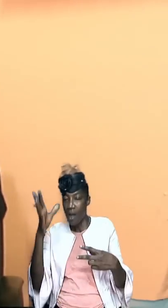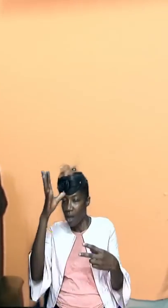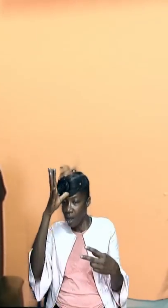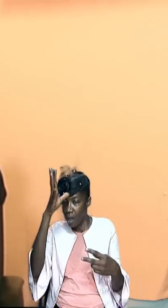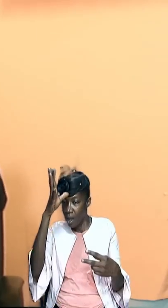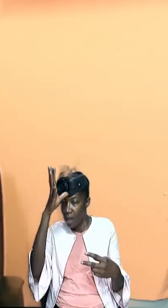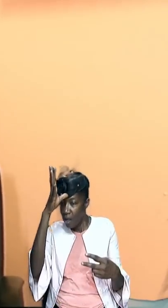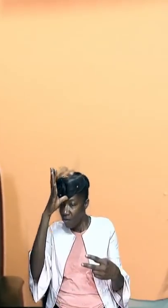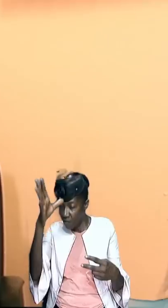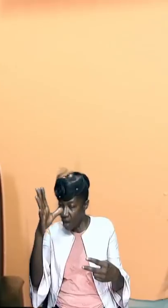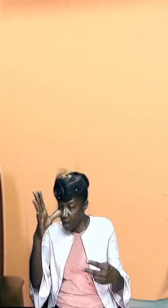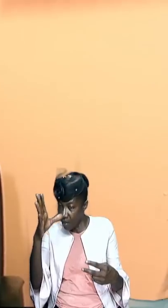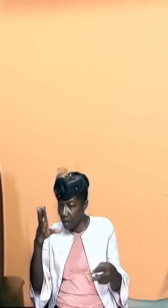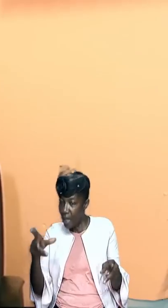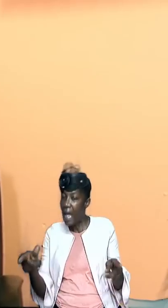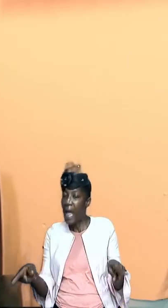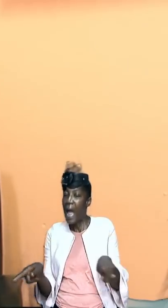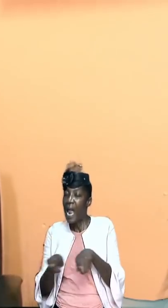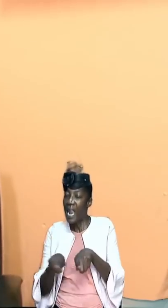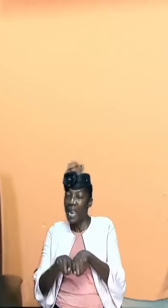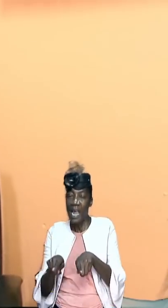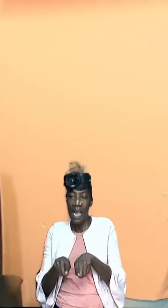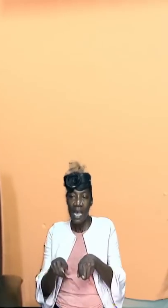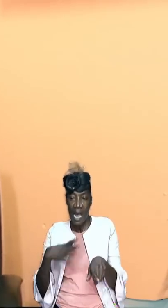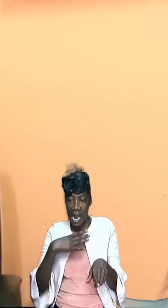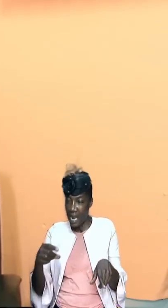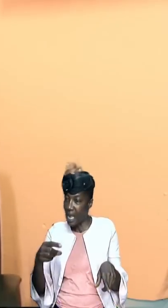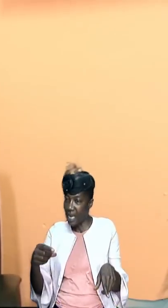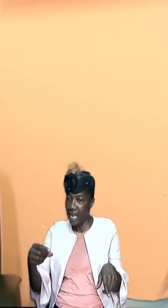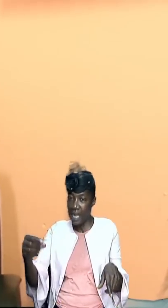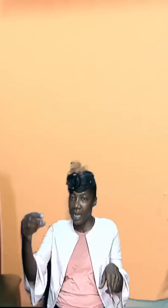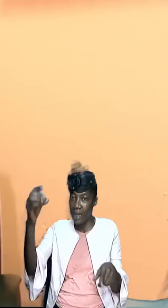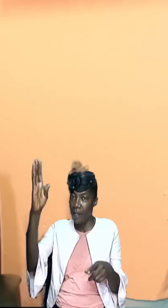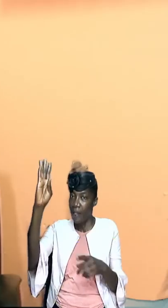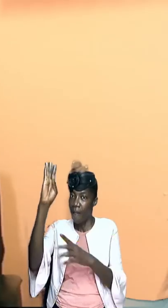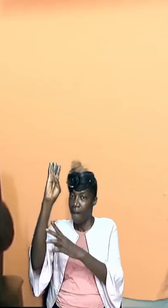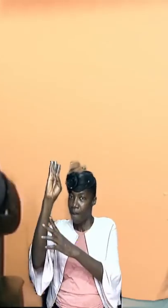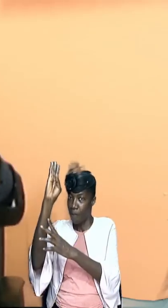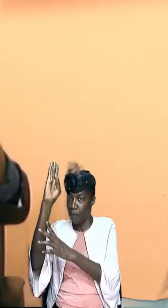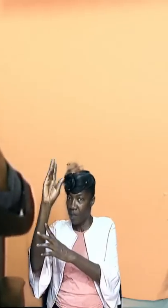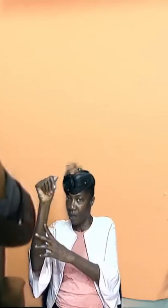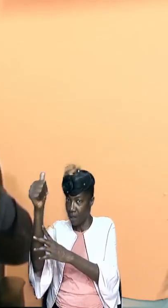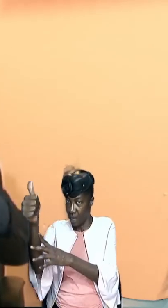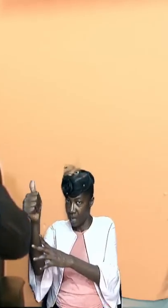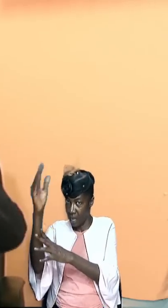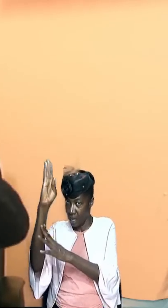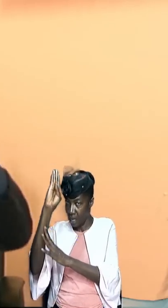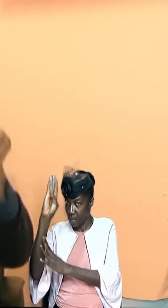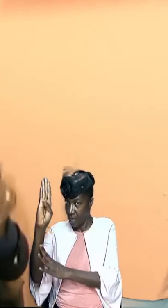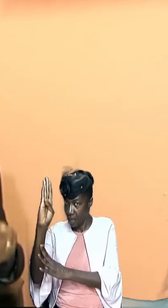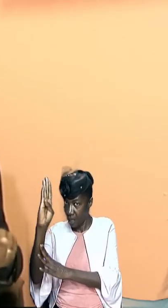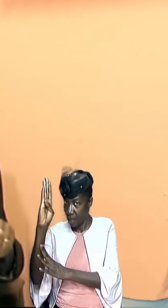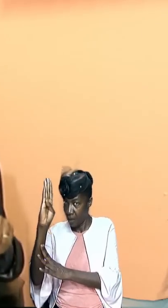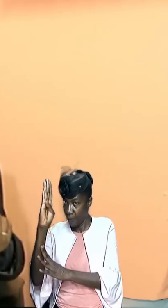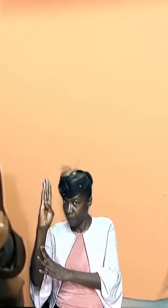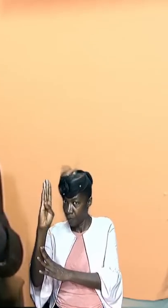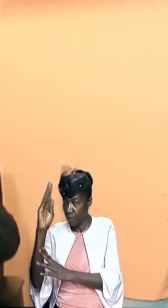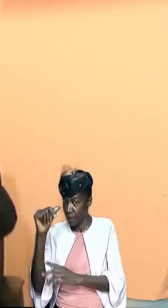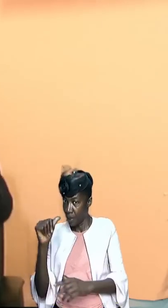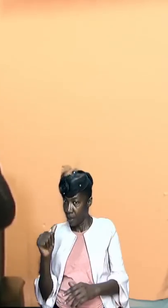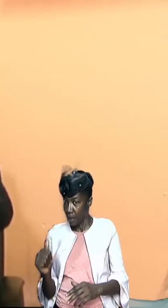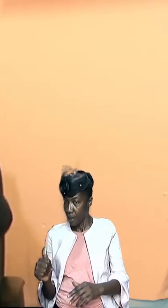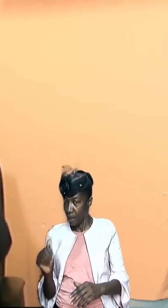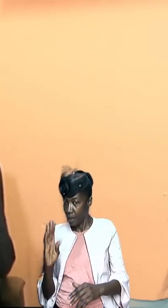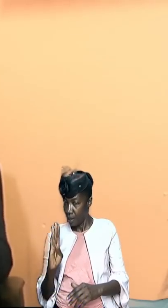the big A, little A, big B, little B, big C, little C. You can have the offspring in terms of combination where you just